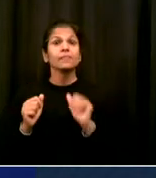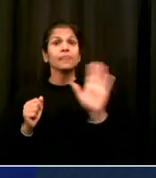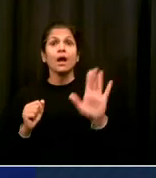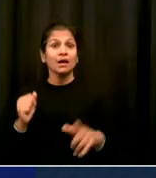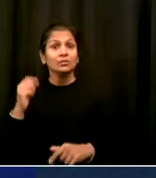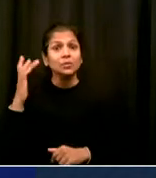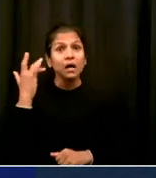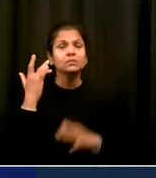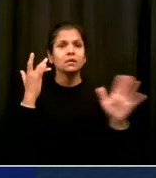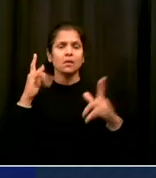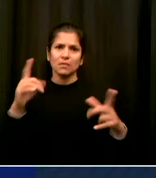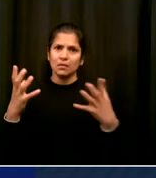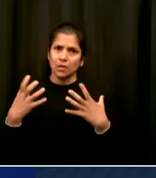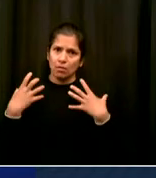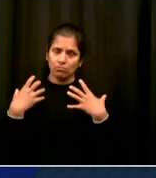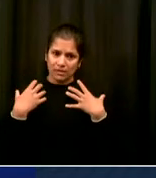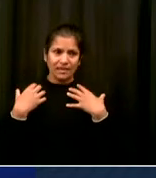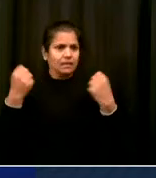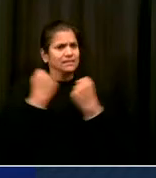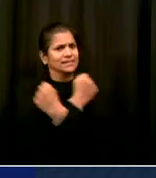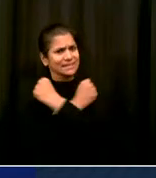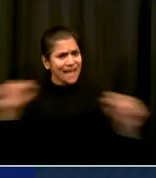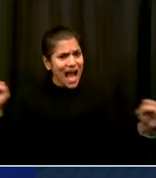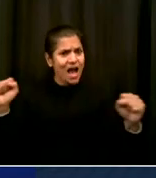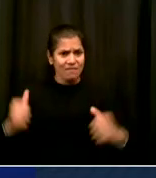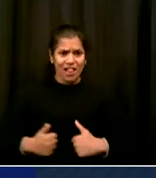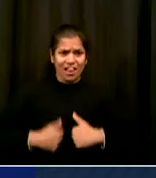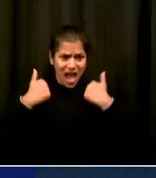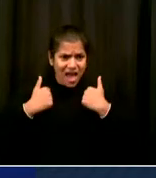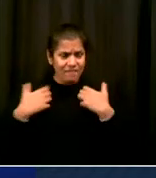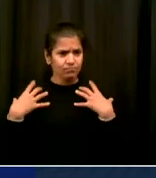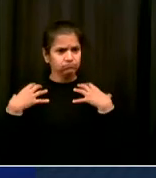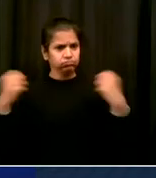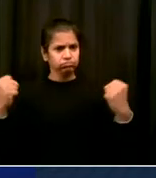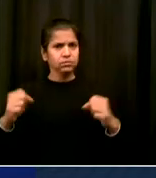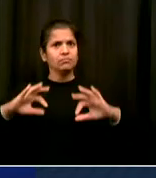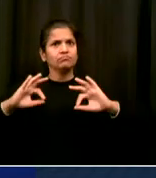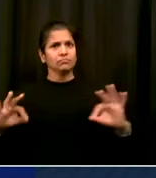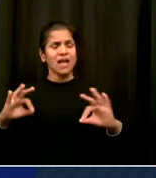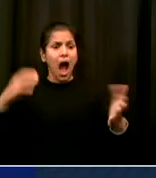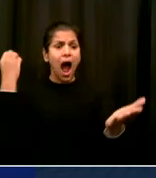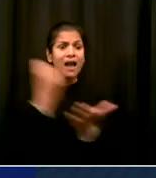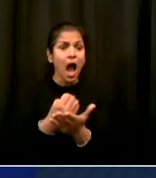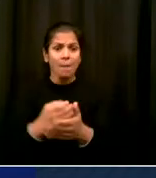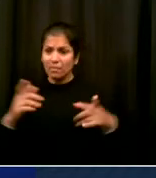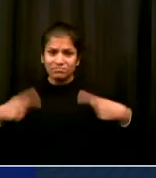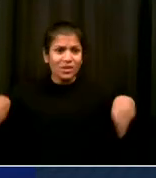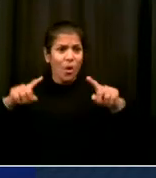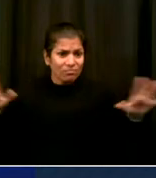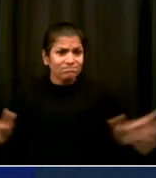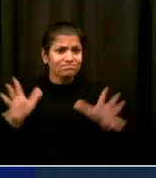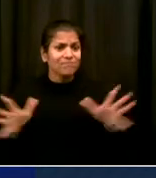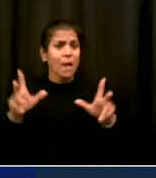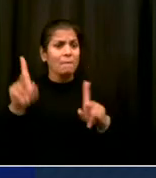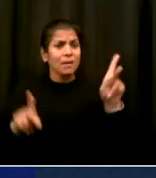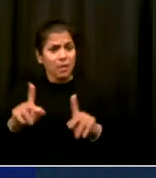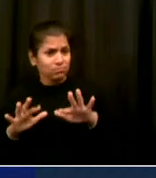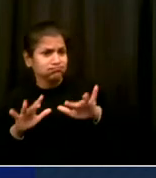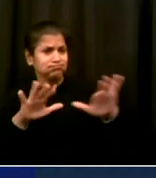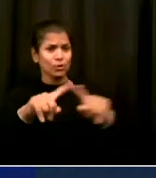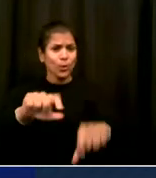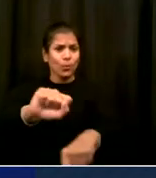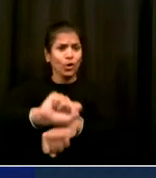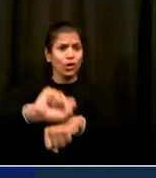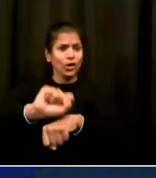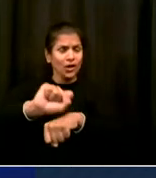faster. New York City will lead the way. We have the will, we have the sense of urgency, we have the capacity, we have the know-how. This is a chance for New York